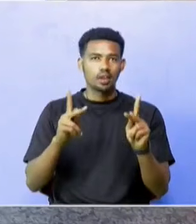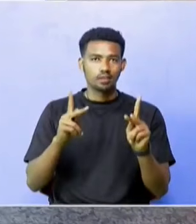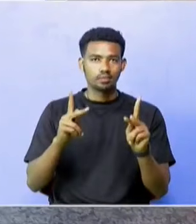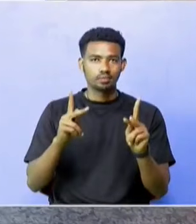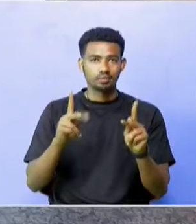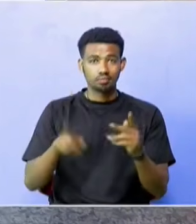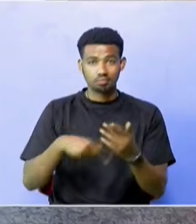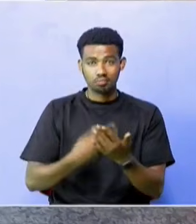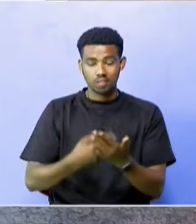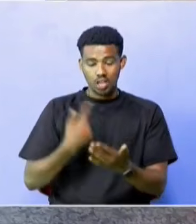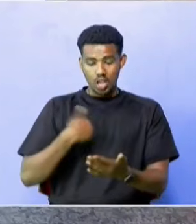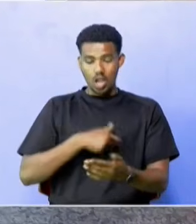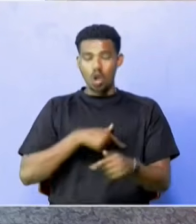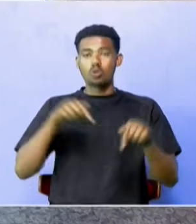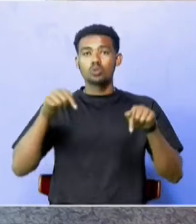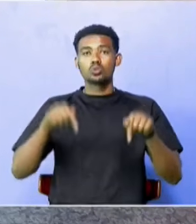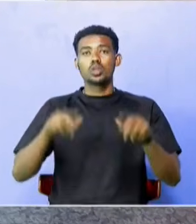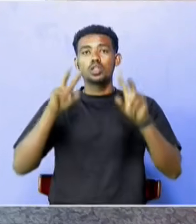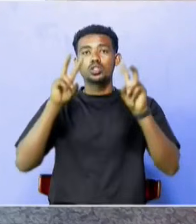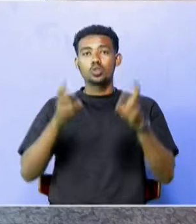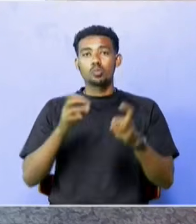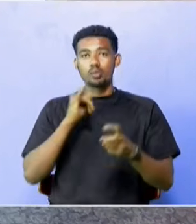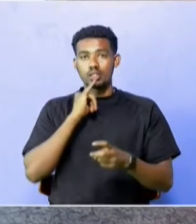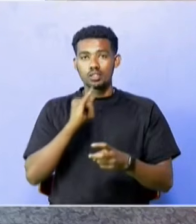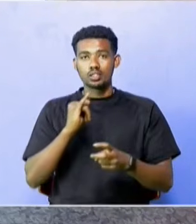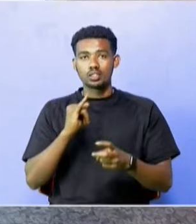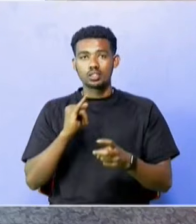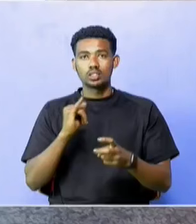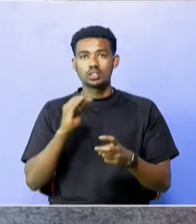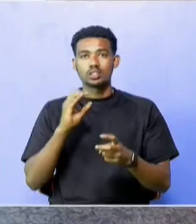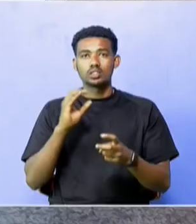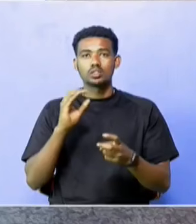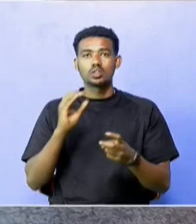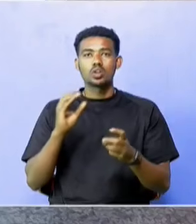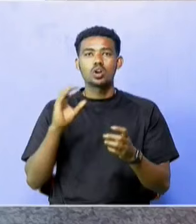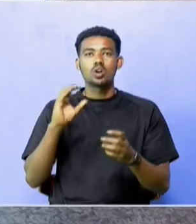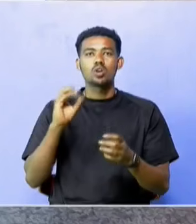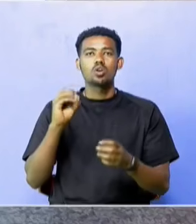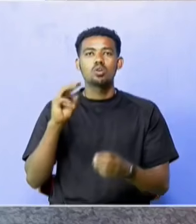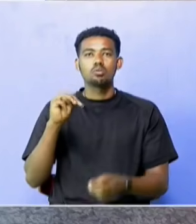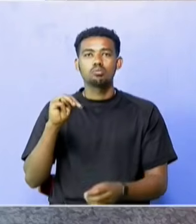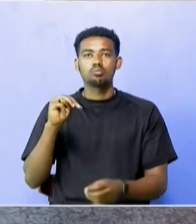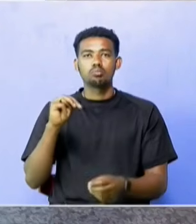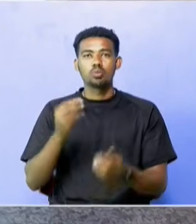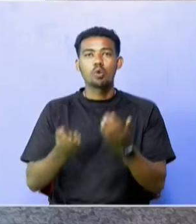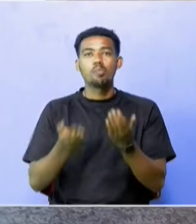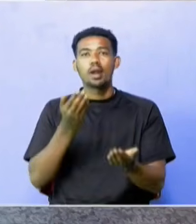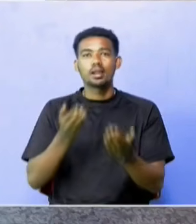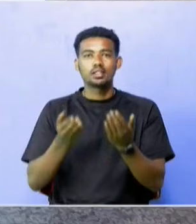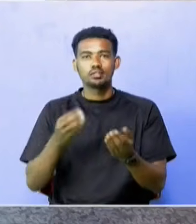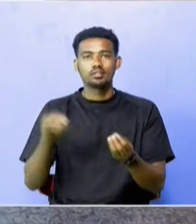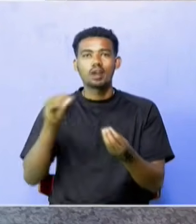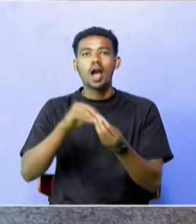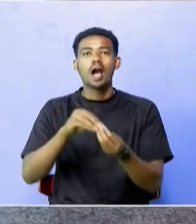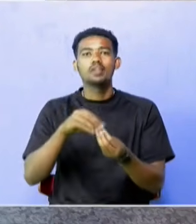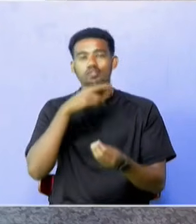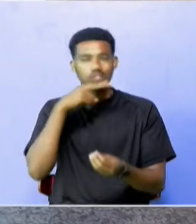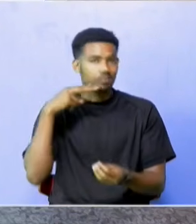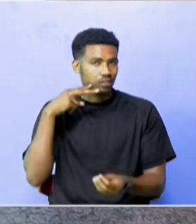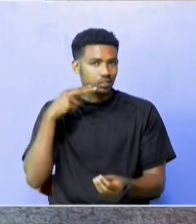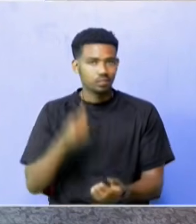So our today's topic is comparative adverbs. Have you ever heard about